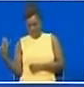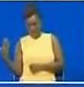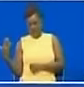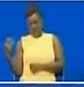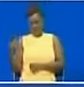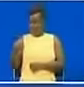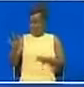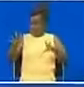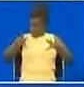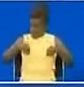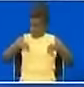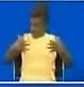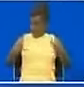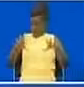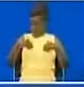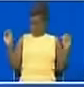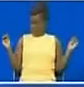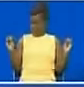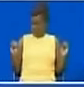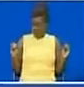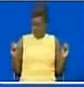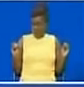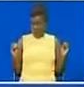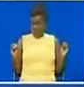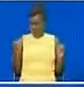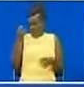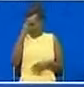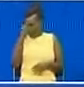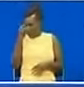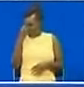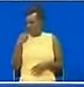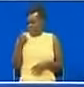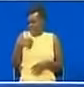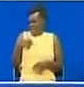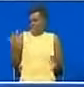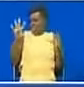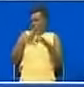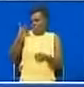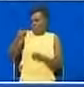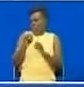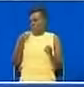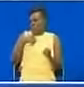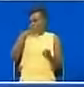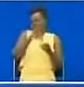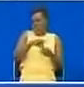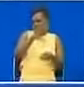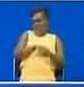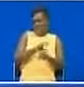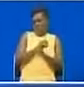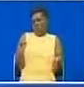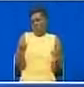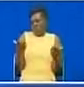Ninyi mnakubaliana na sisi ama Mungu ana plan nyingine? Juzi ananiambia ati usipoingia Jubilee huwezi pata kitu. Sasa mimi